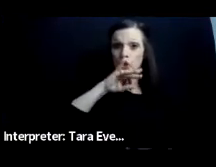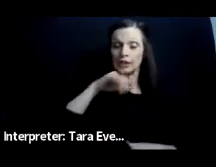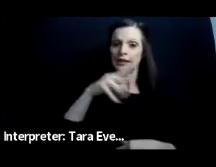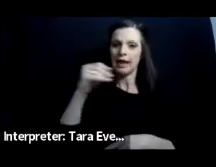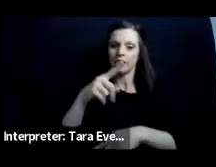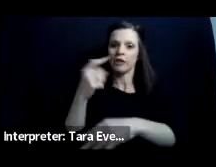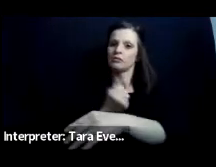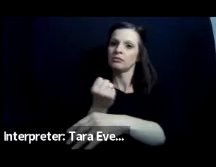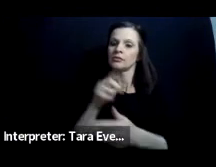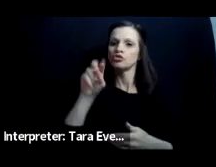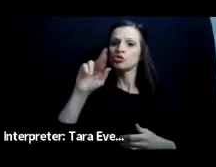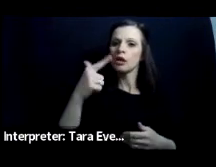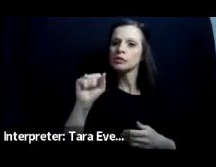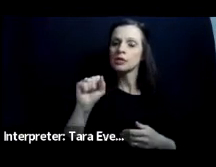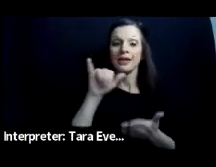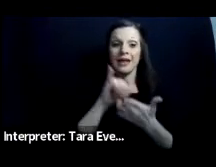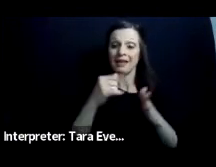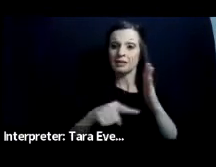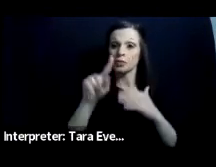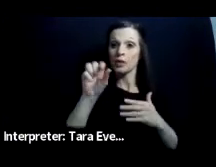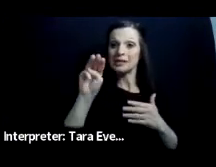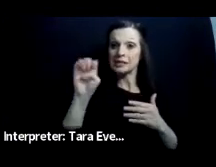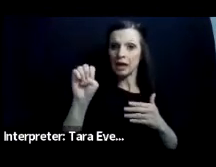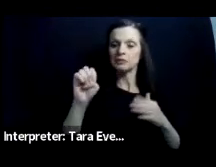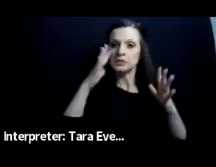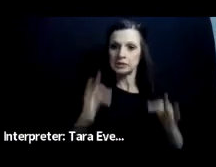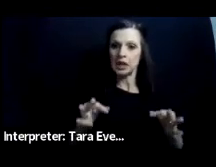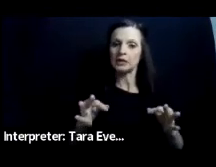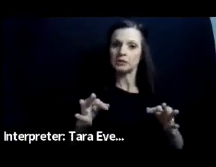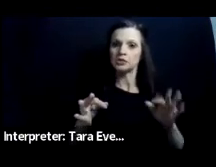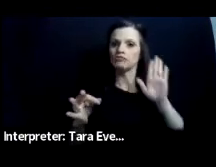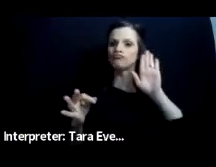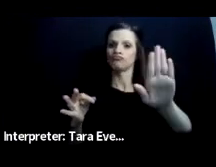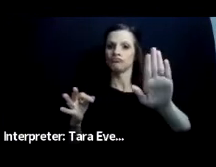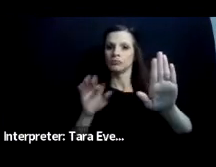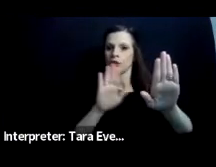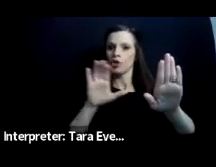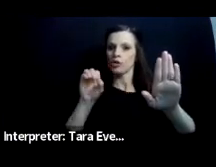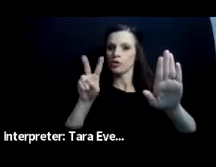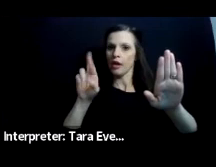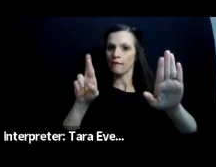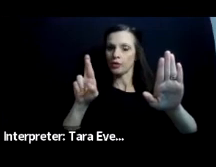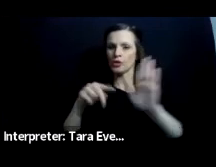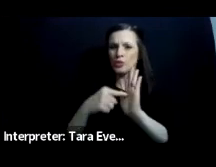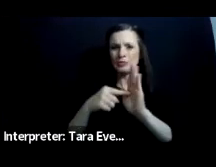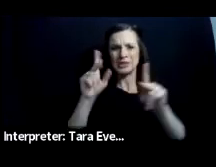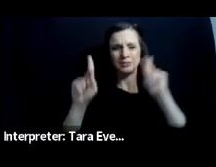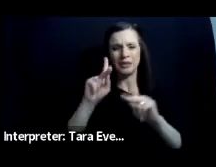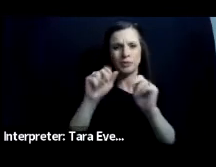And that was what Time chose to put on the cover of the magazine, representing people with opioid use disorders. Now, if I were a